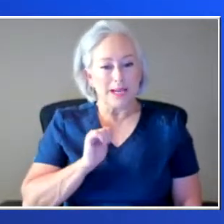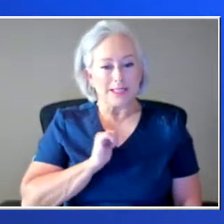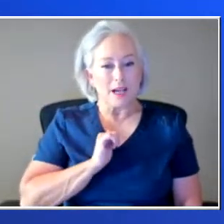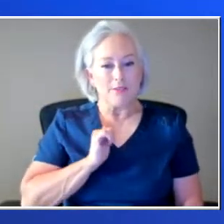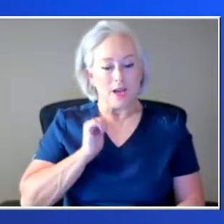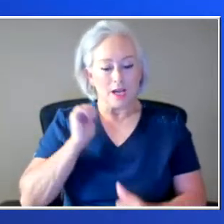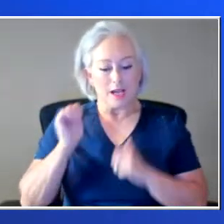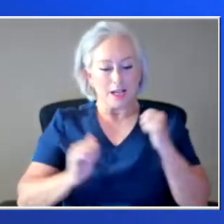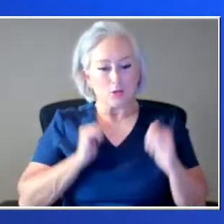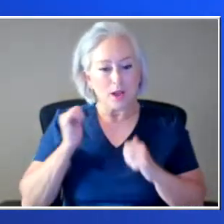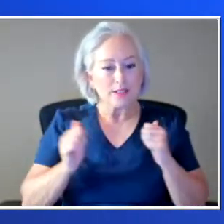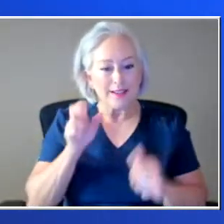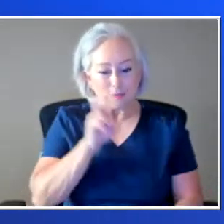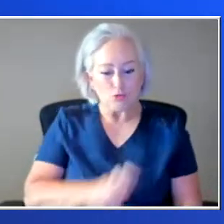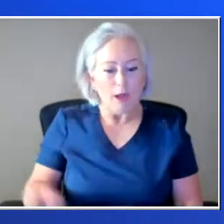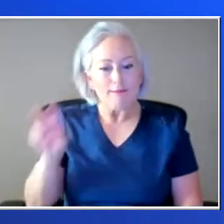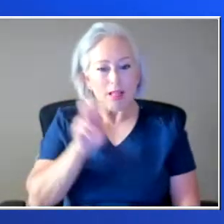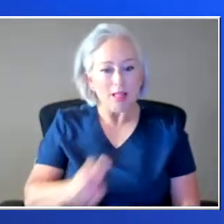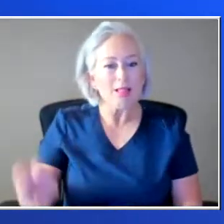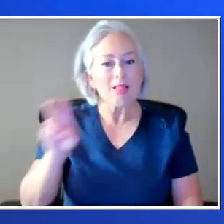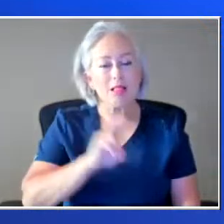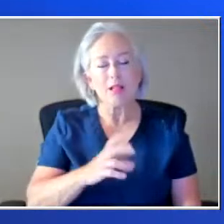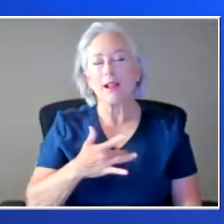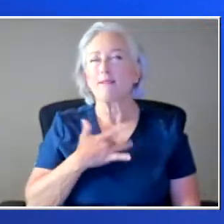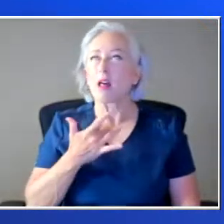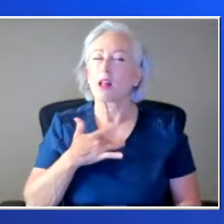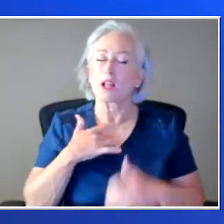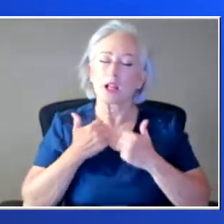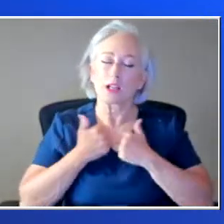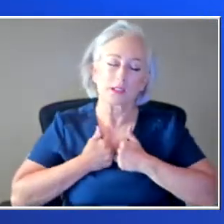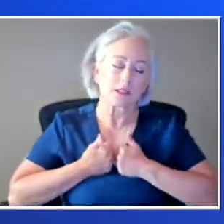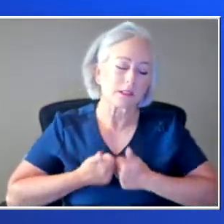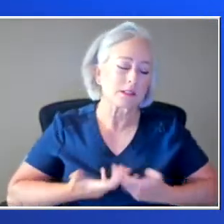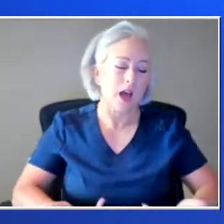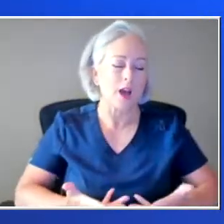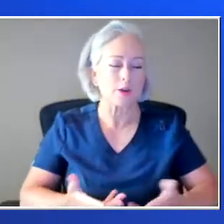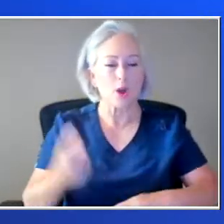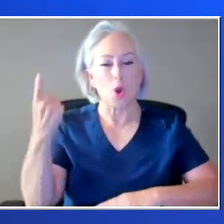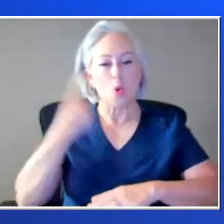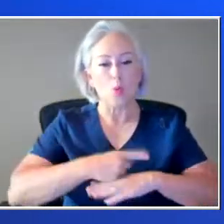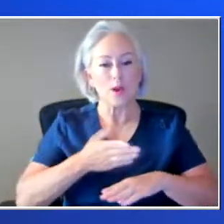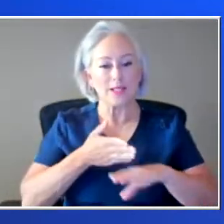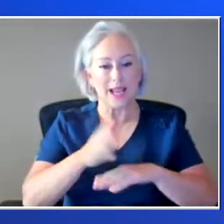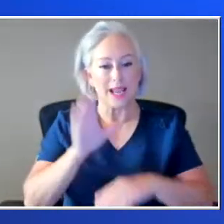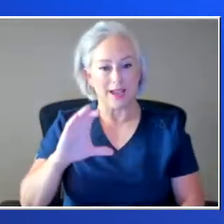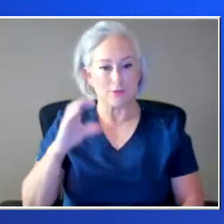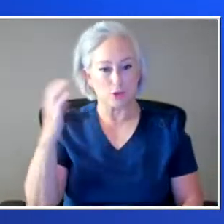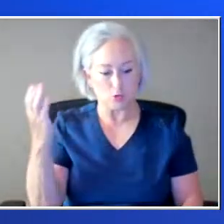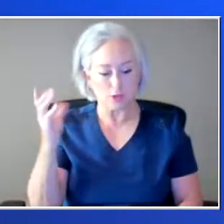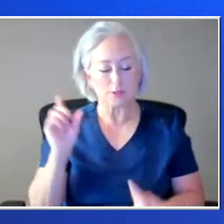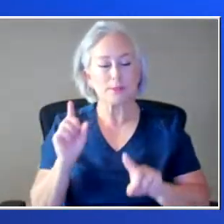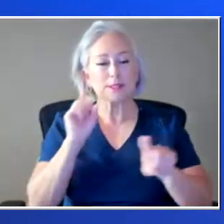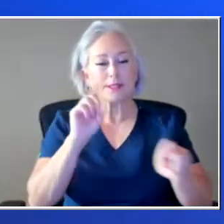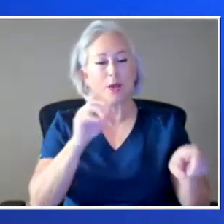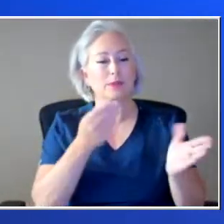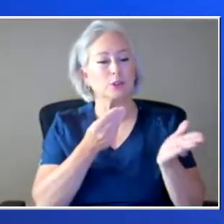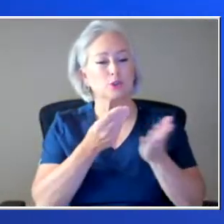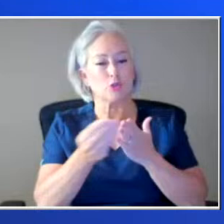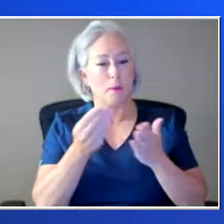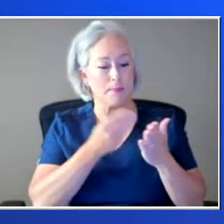schedule. So I started feeling tired. Day after Christmas, I was at the mall, and I ended